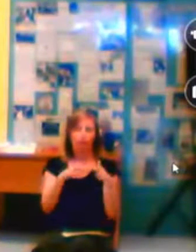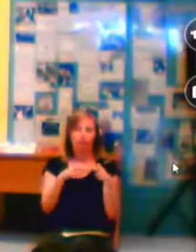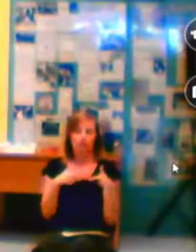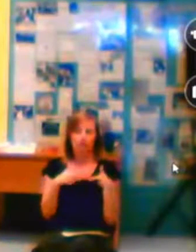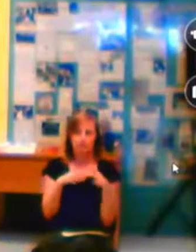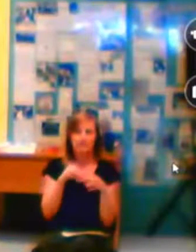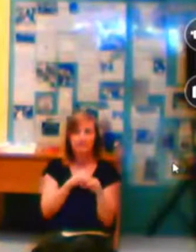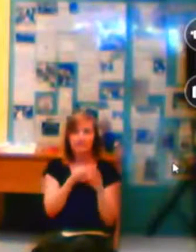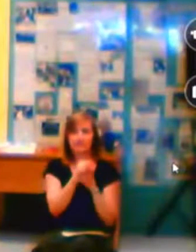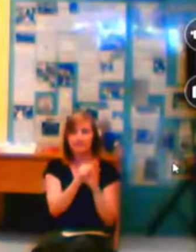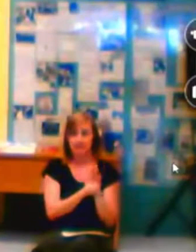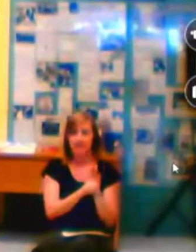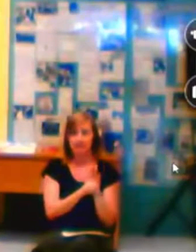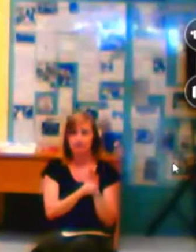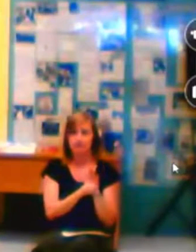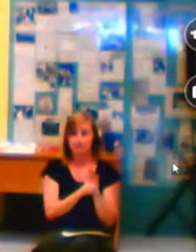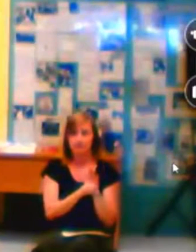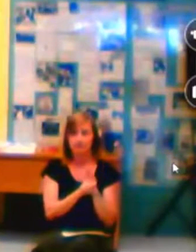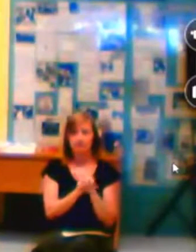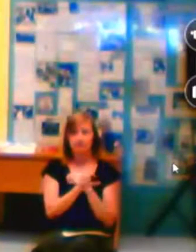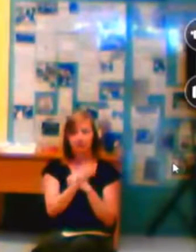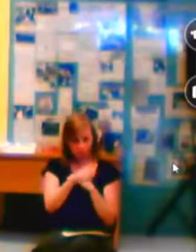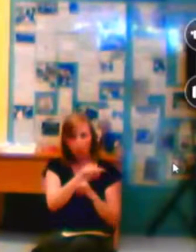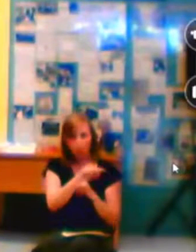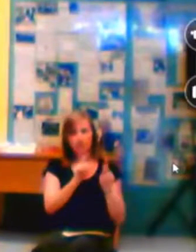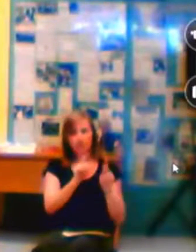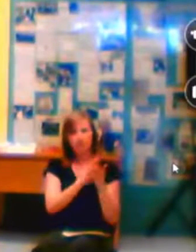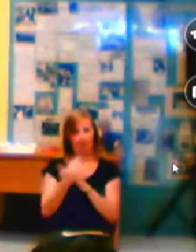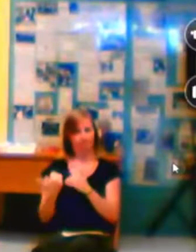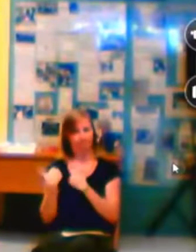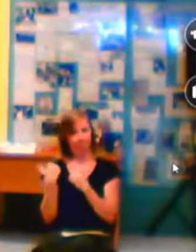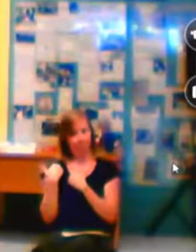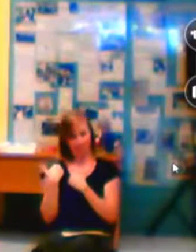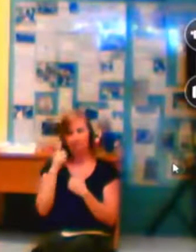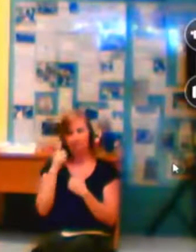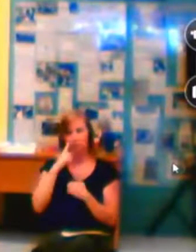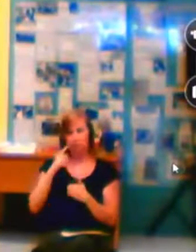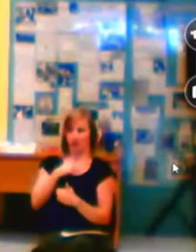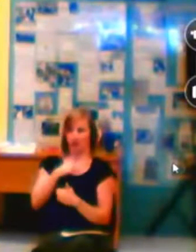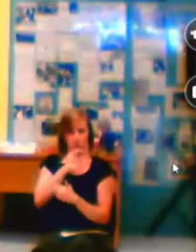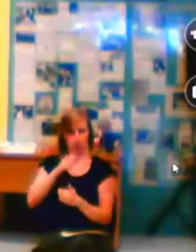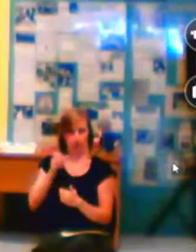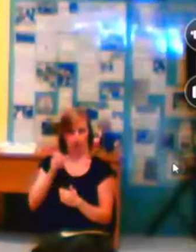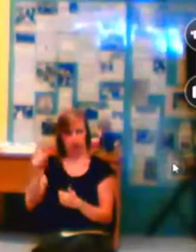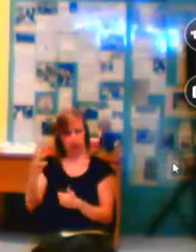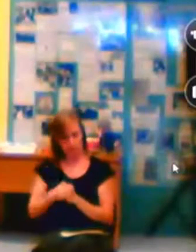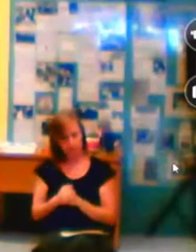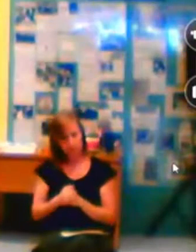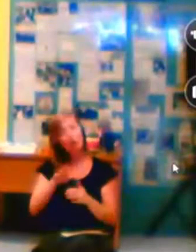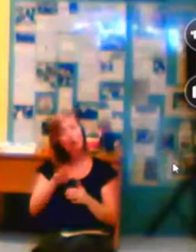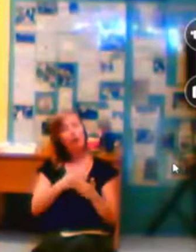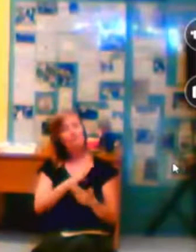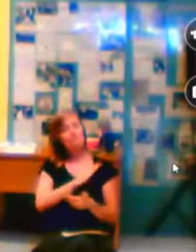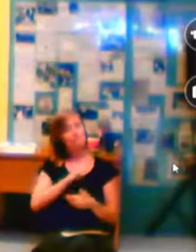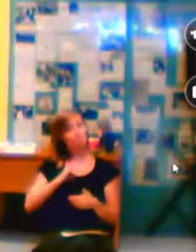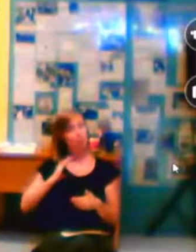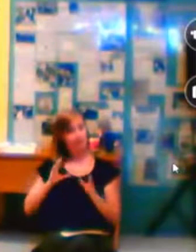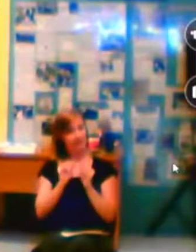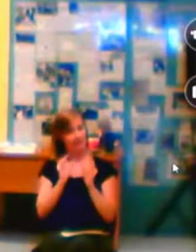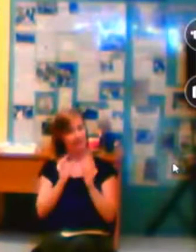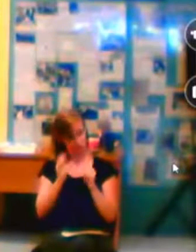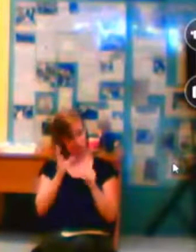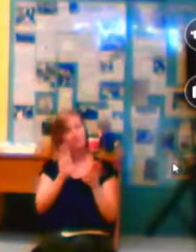board of directors that we, the people, choose. Three members would be elected from each of seven different health regions in our